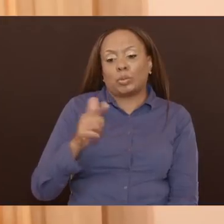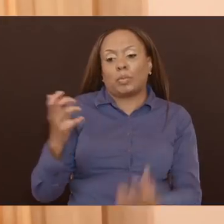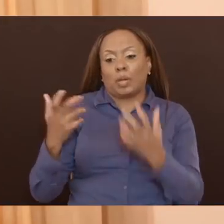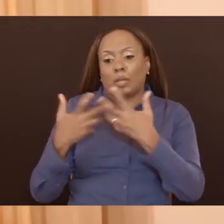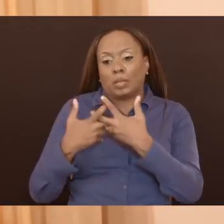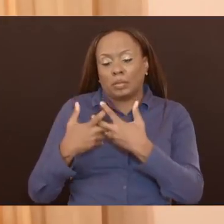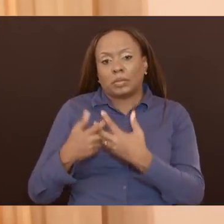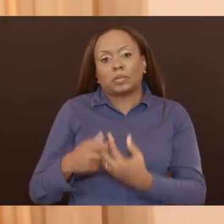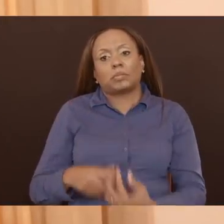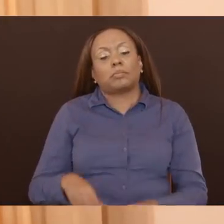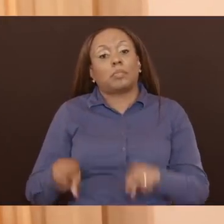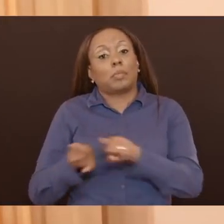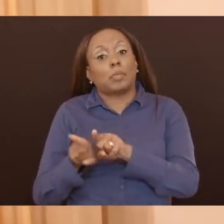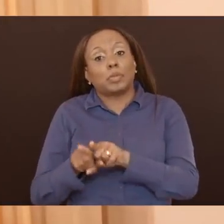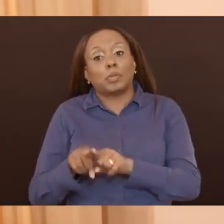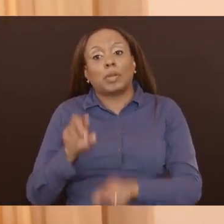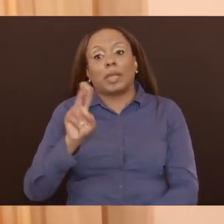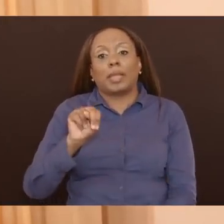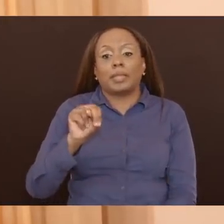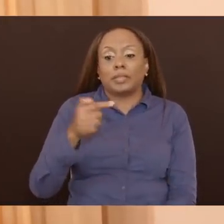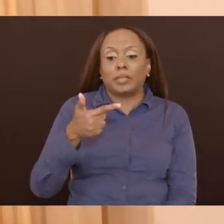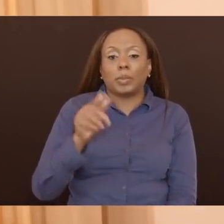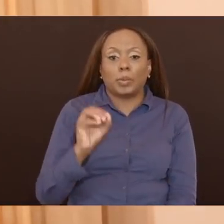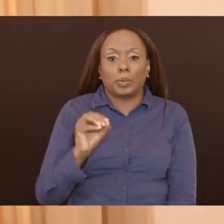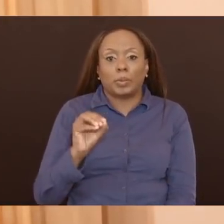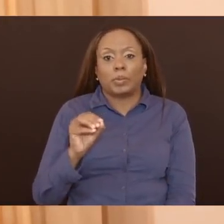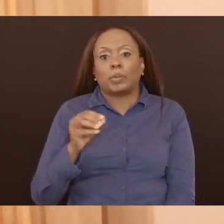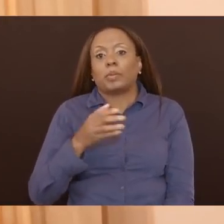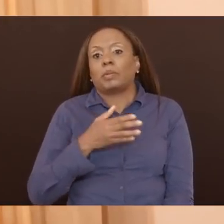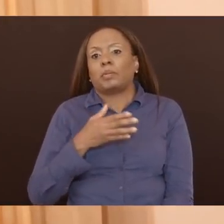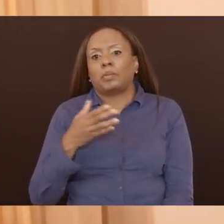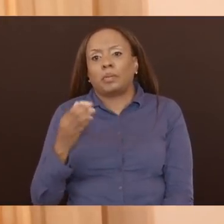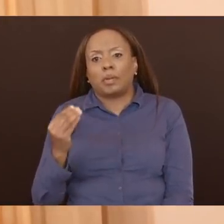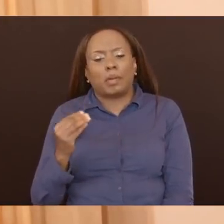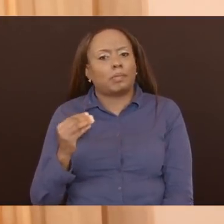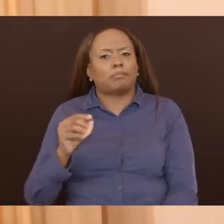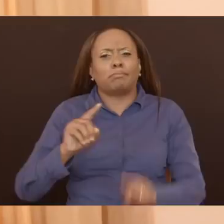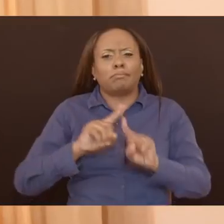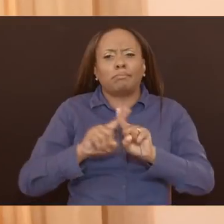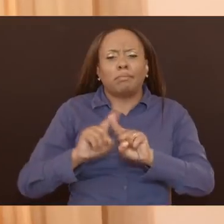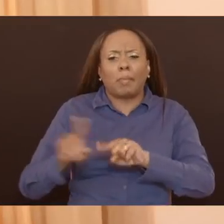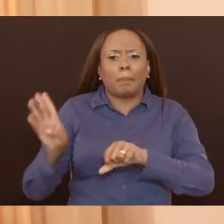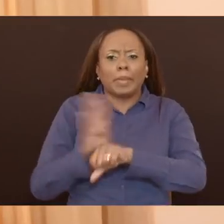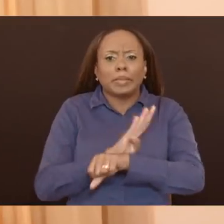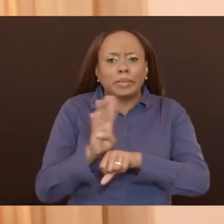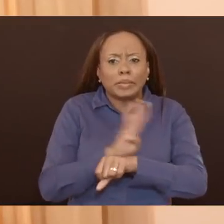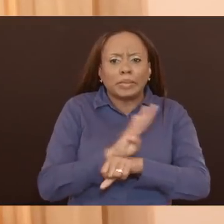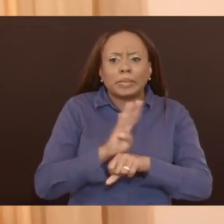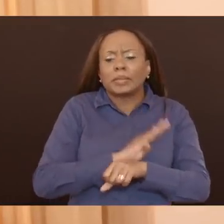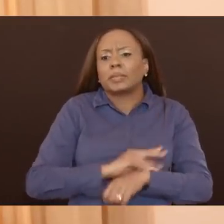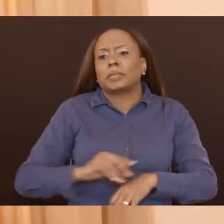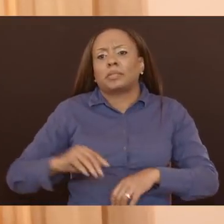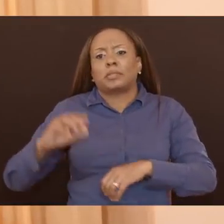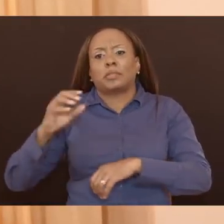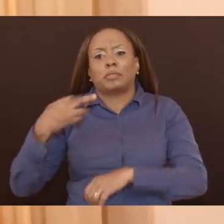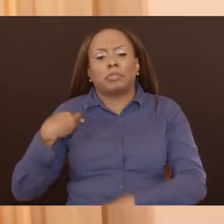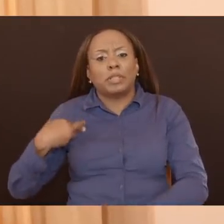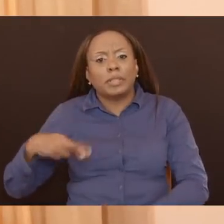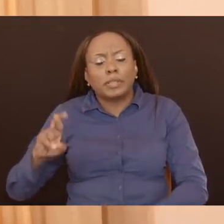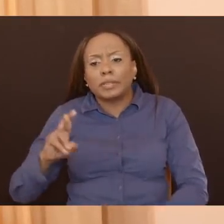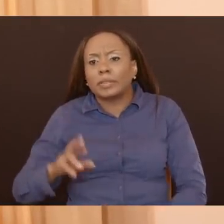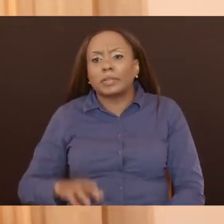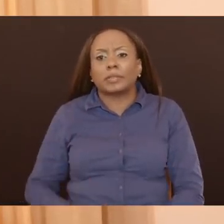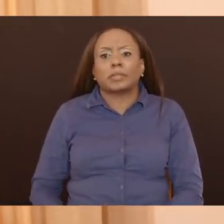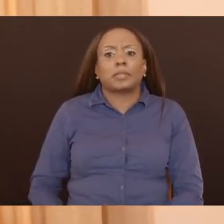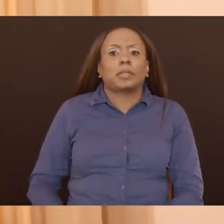country, all of the individual households in this country, all of the individual businesses in this country, all of the individual